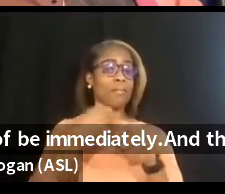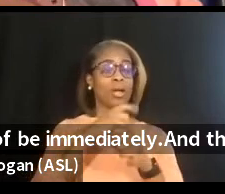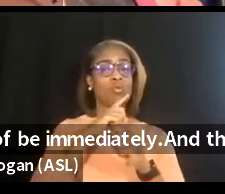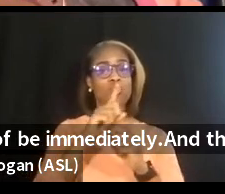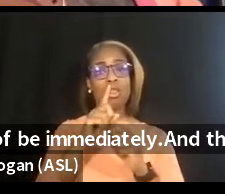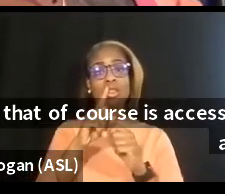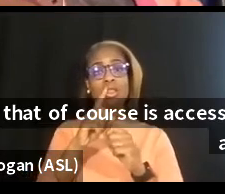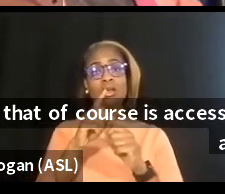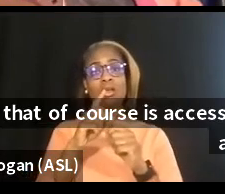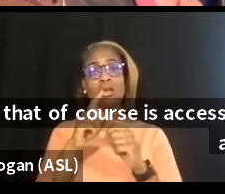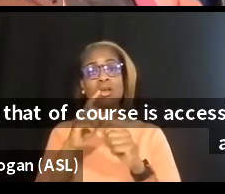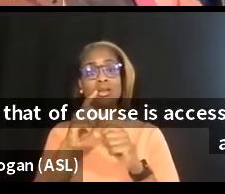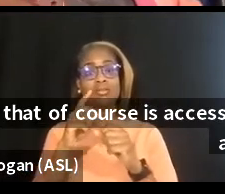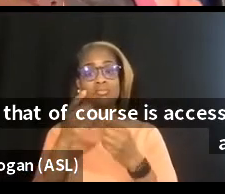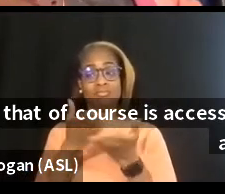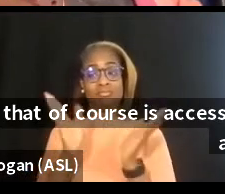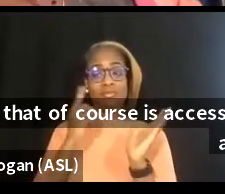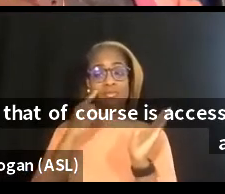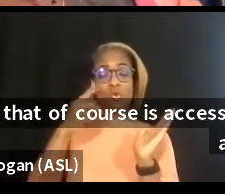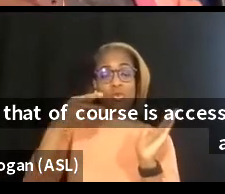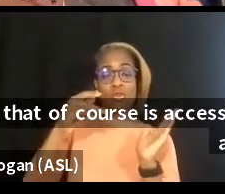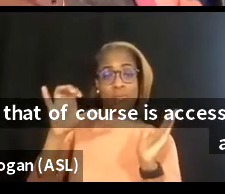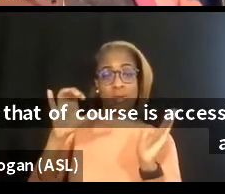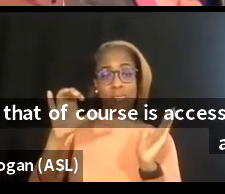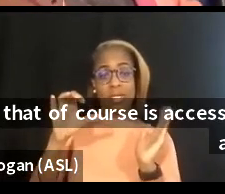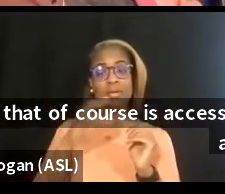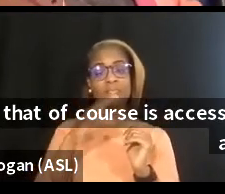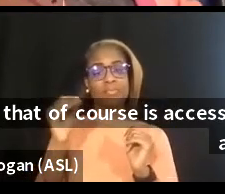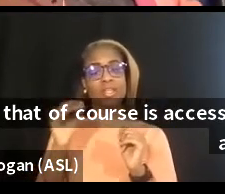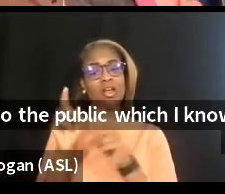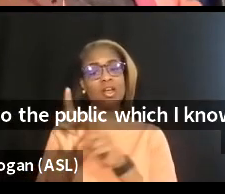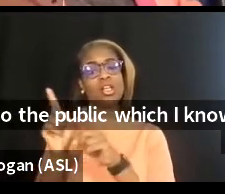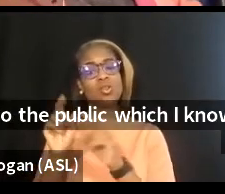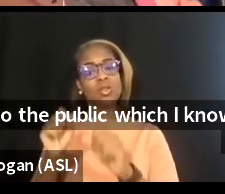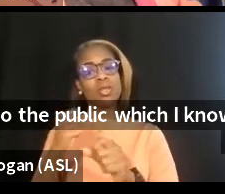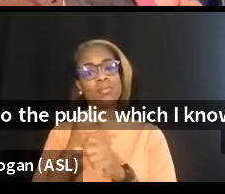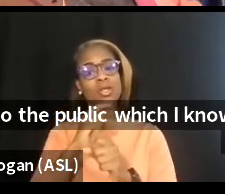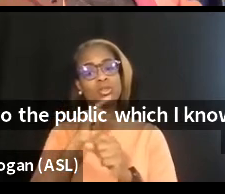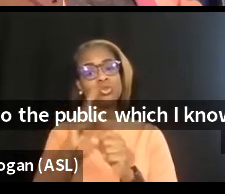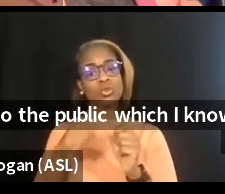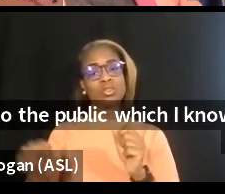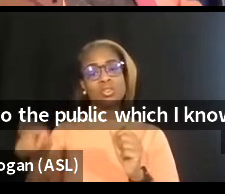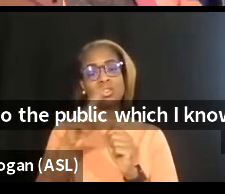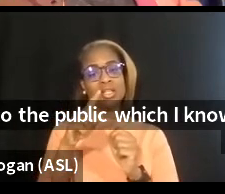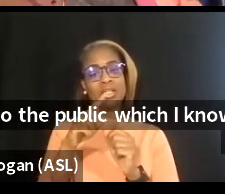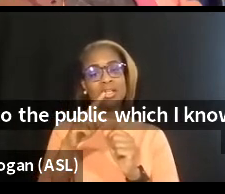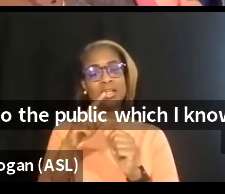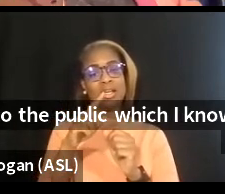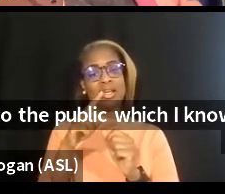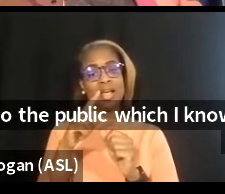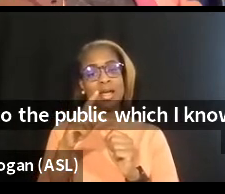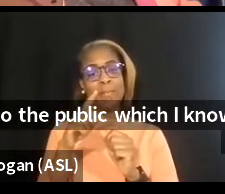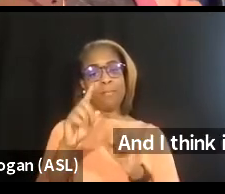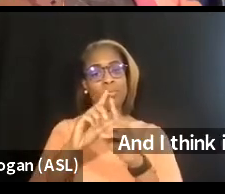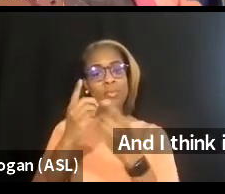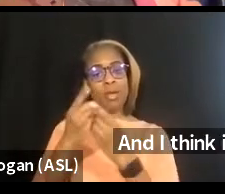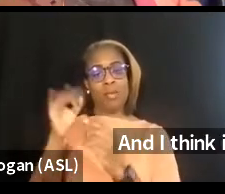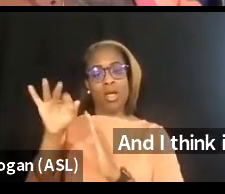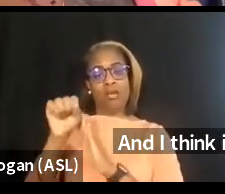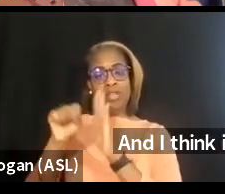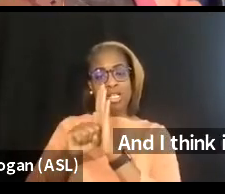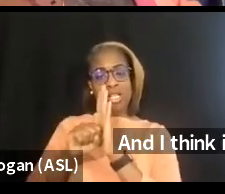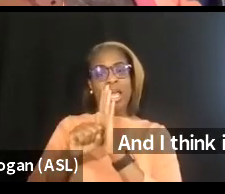I know many of you have talked about before. And I think it also can assure all of you that the Department of State is